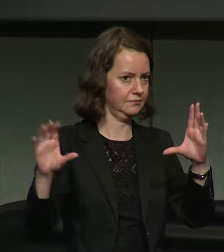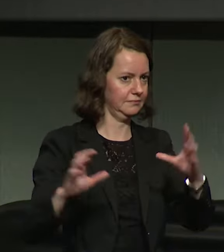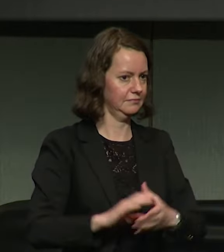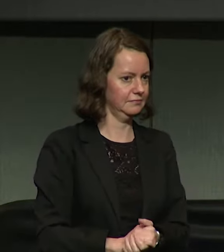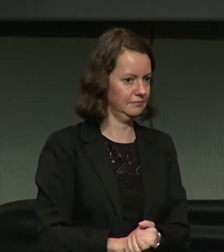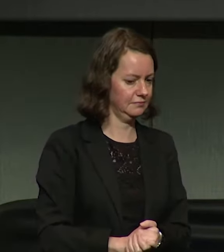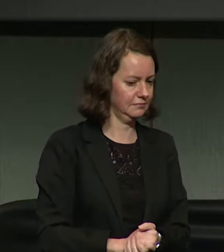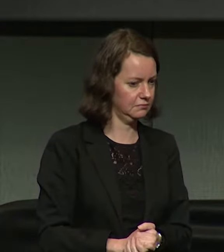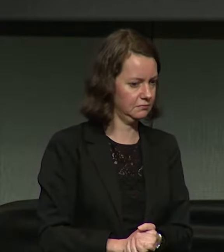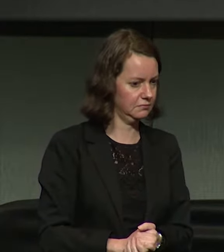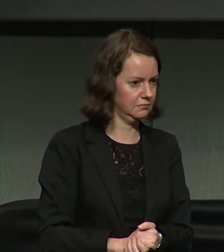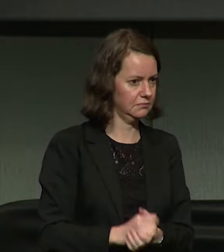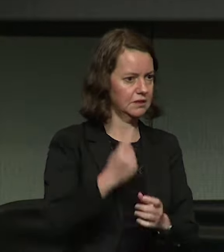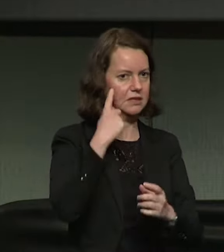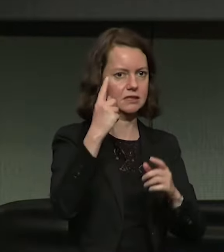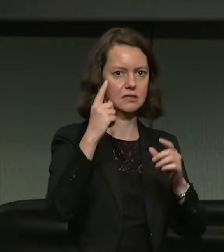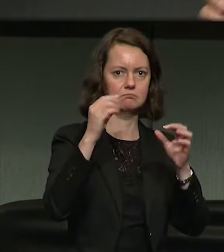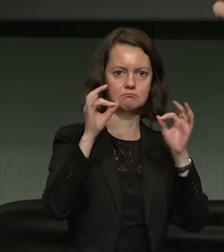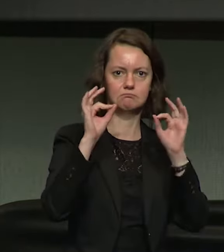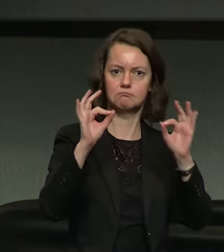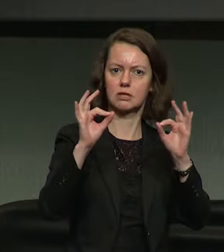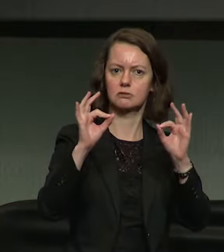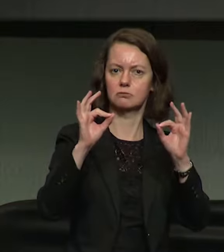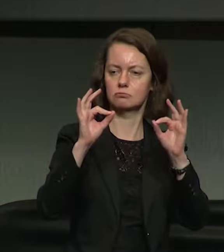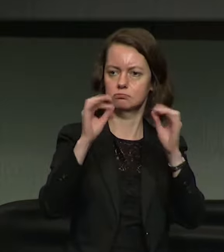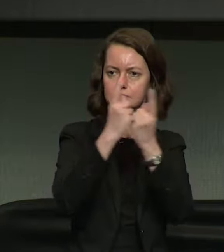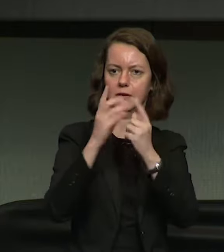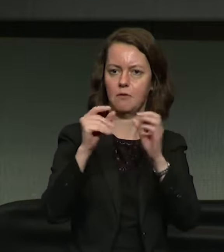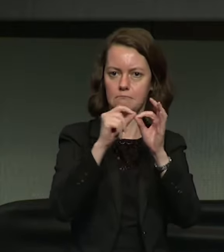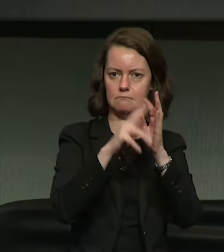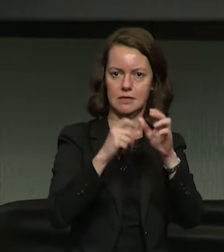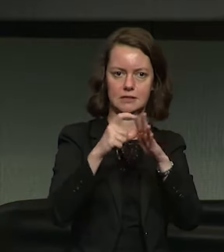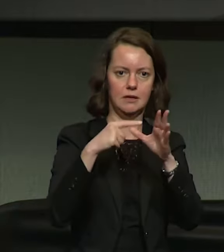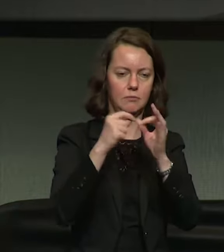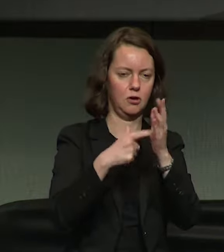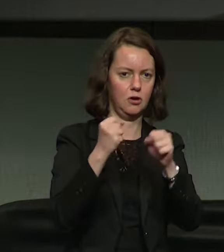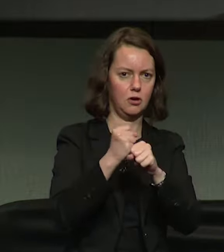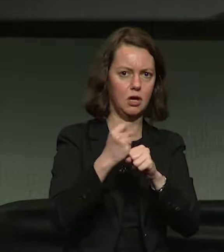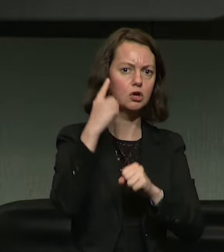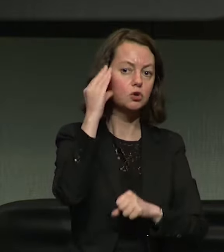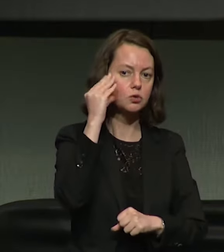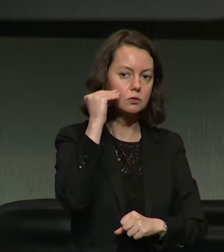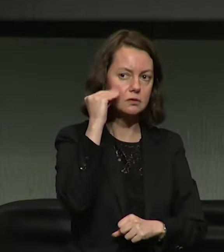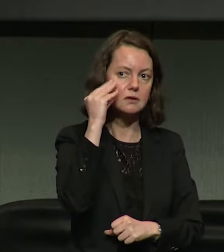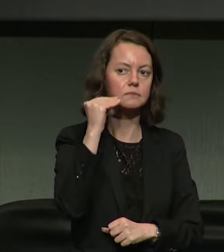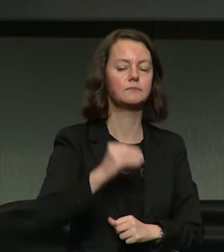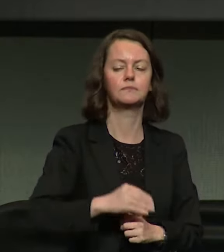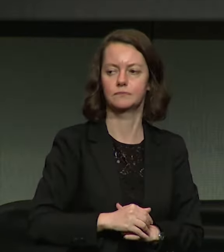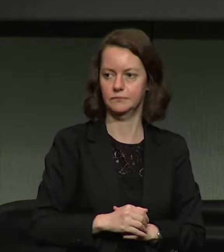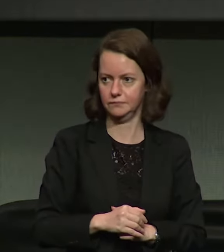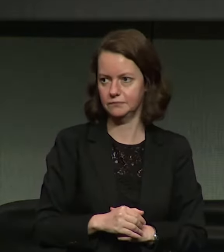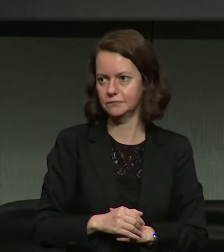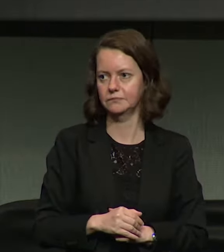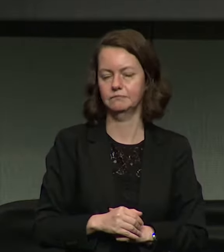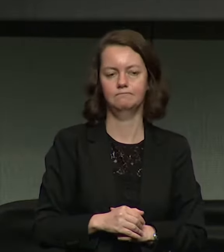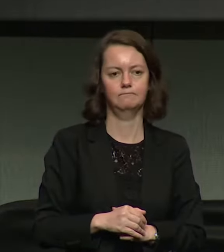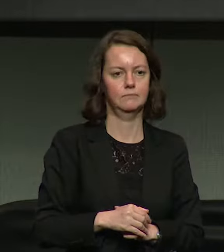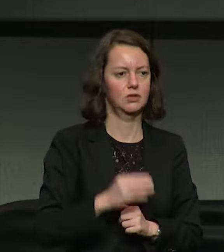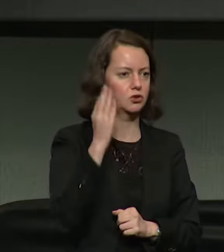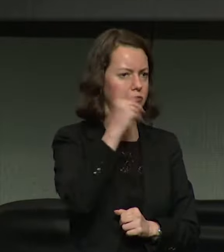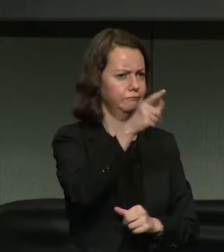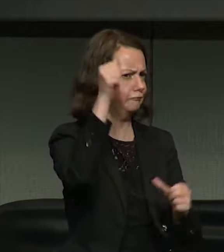there. And you can see some of those iconic figures from Bundaberg. See the sugar there? Bundaberg sugar, we've all